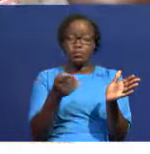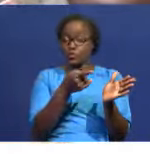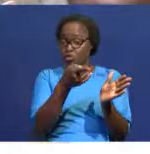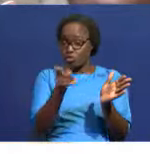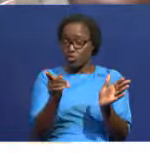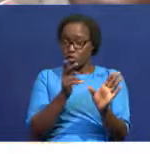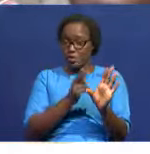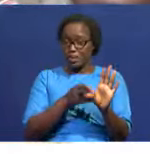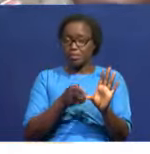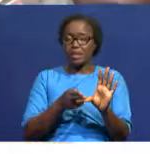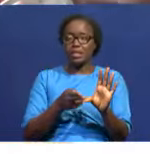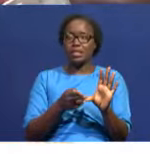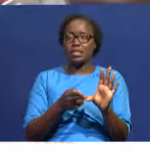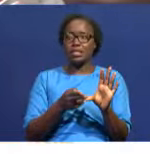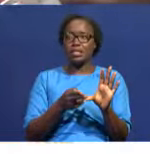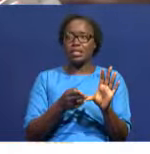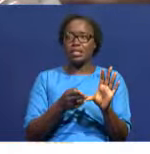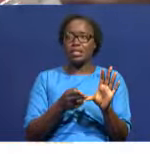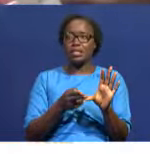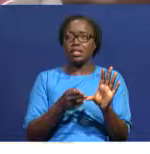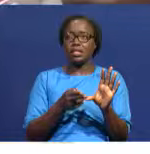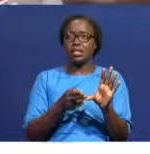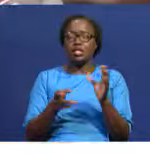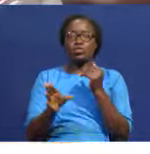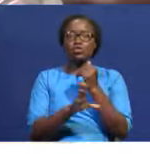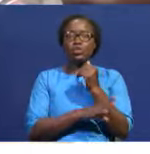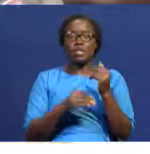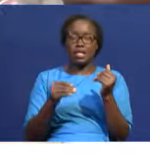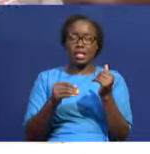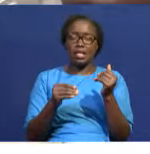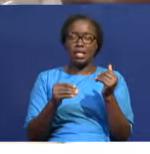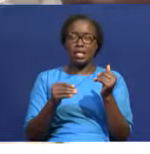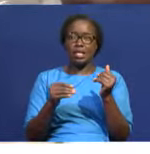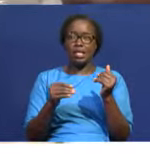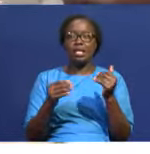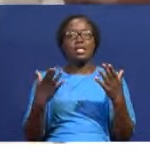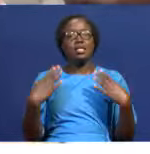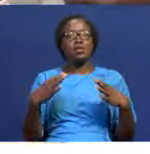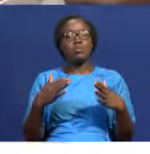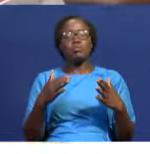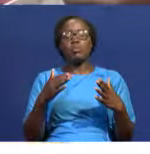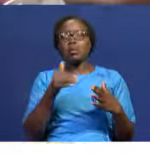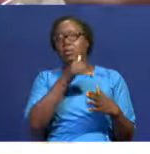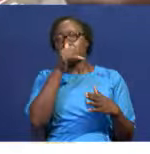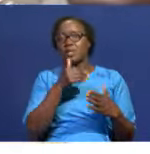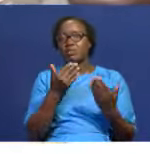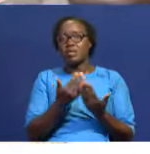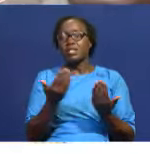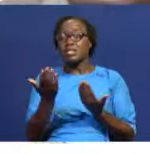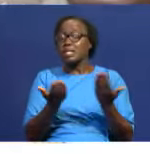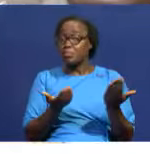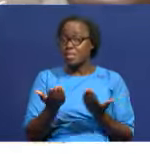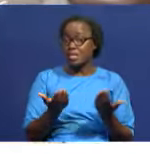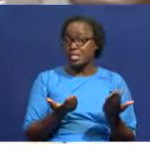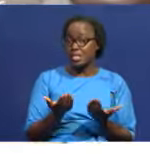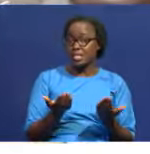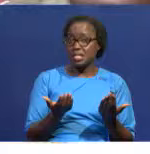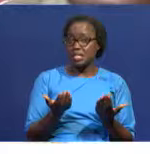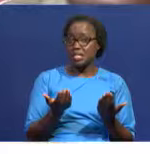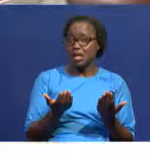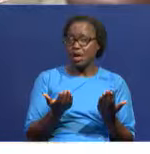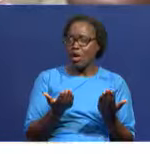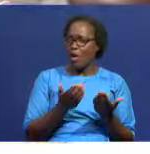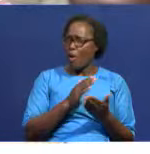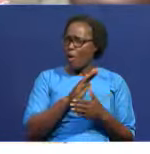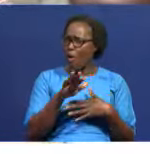wale walishiriki kupora mali ya watu binafsi na businesses, hawa